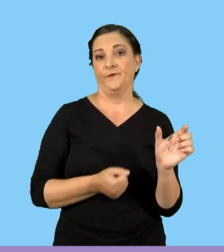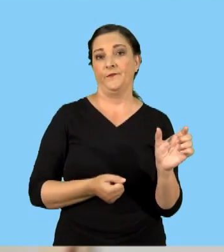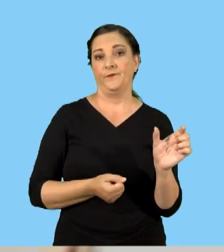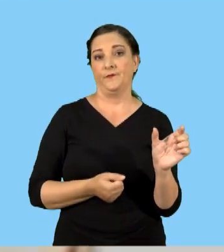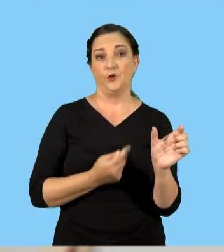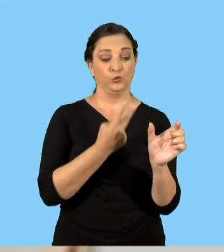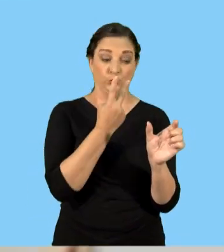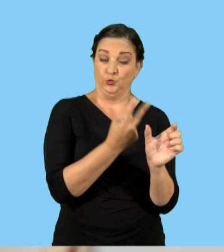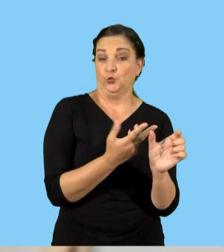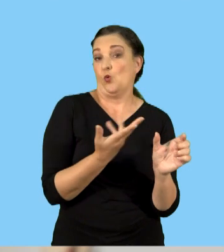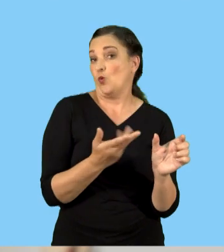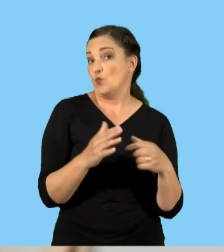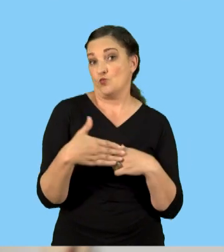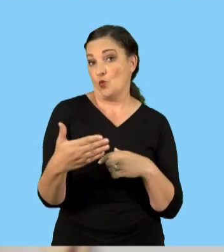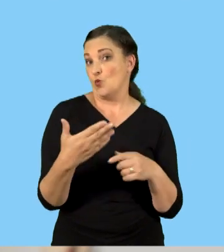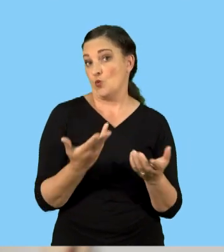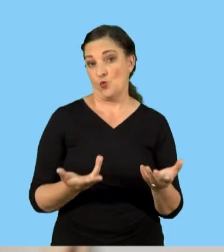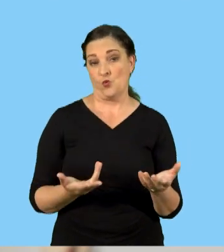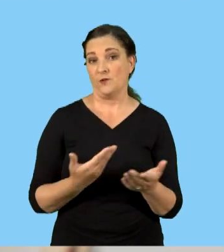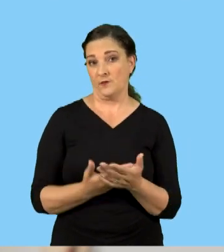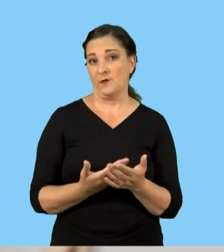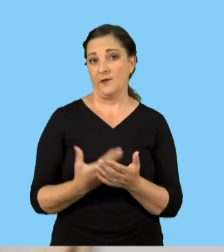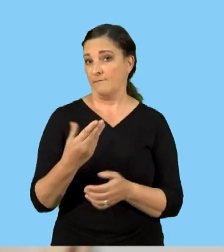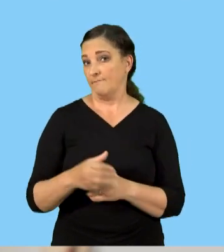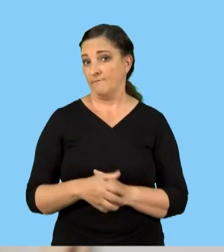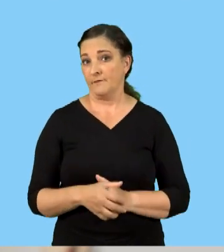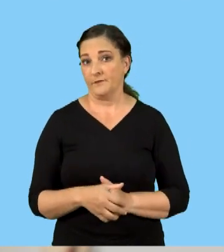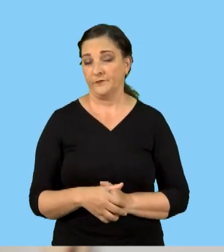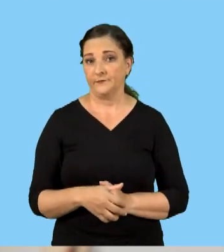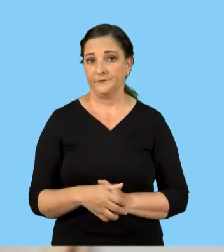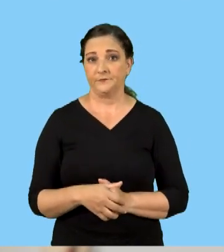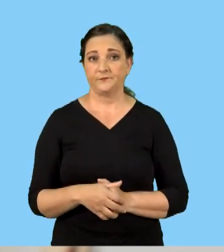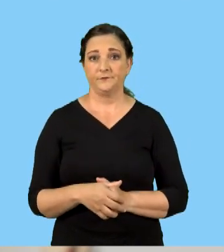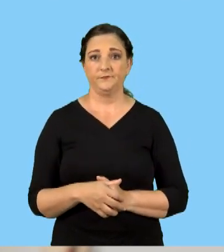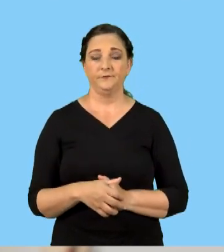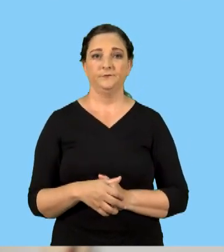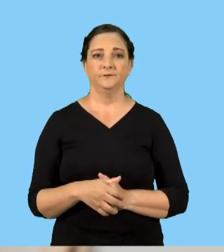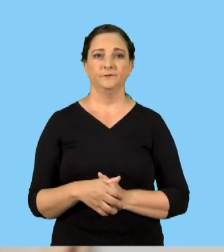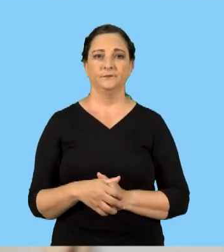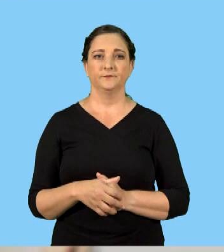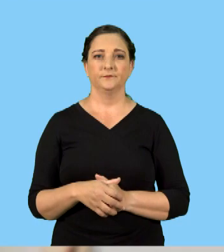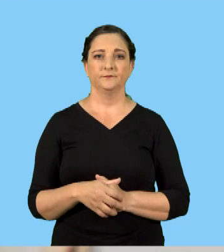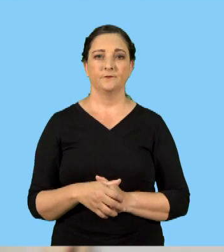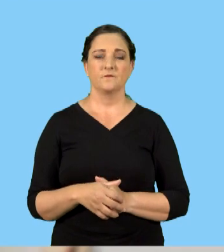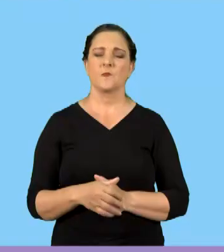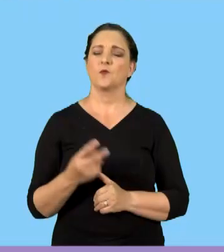Remember, you need to have the ordered pairs. You can have two or more of those ordered pairs.